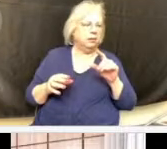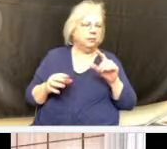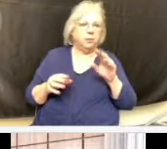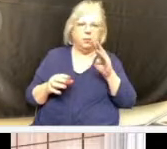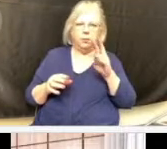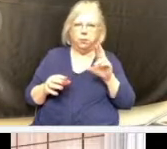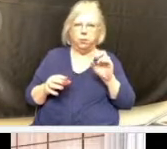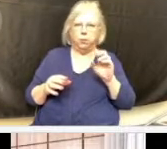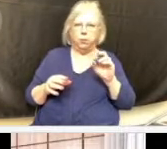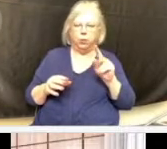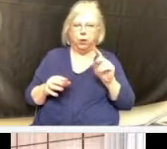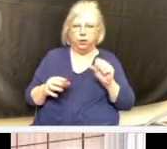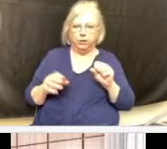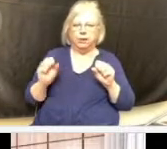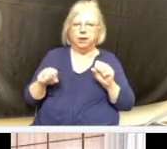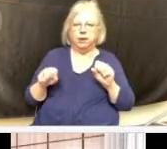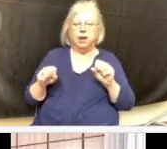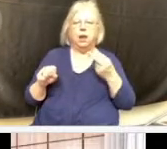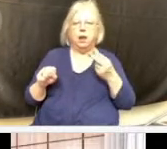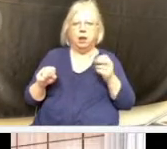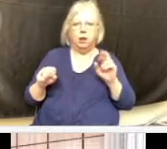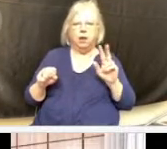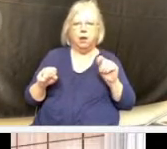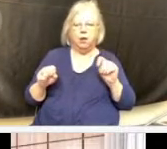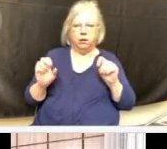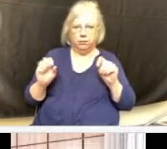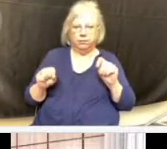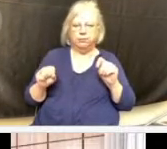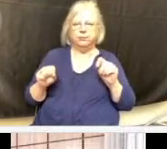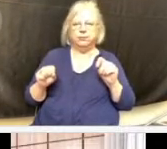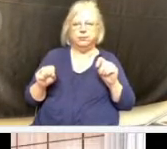Brooks, Yes. Hart, Yes.